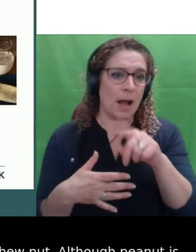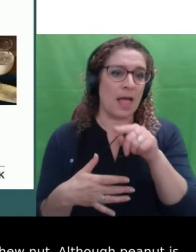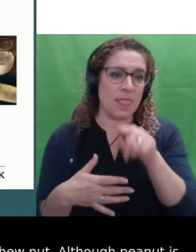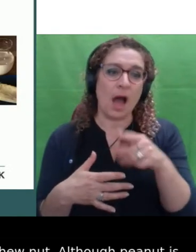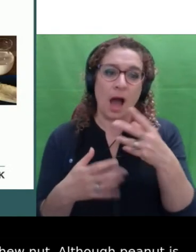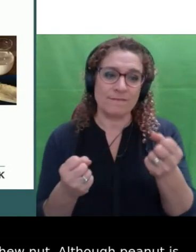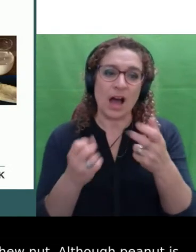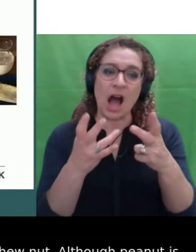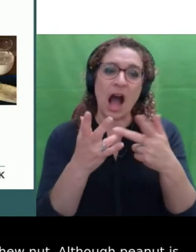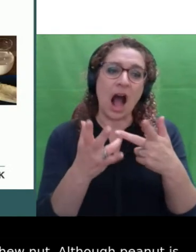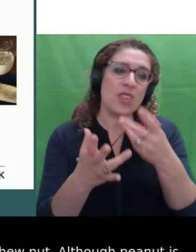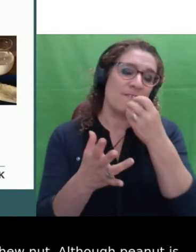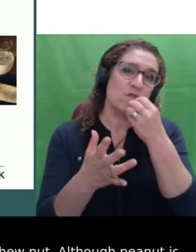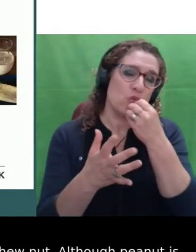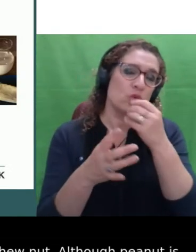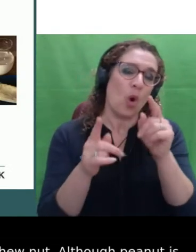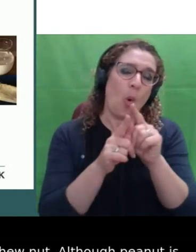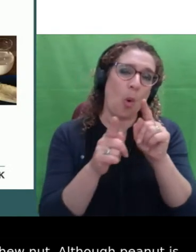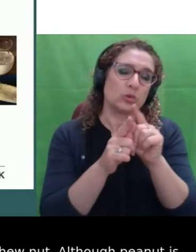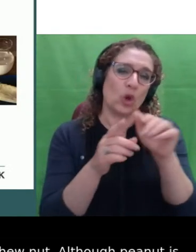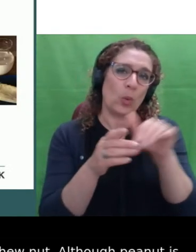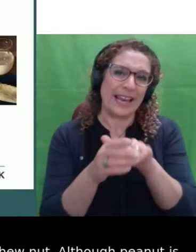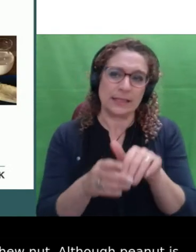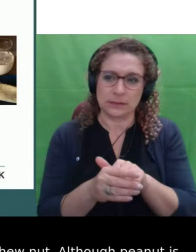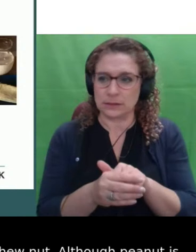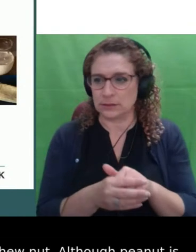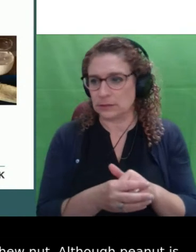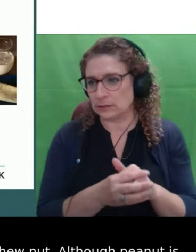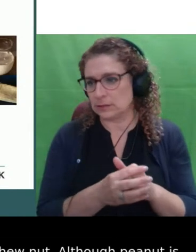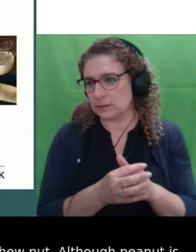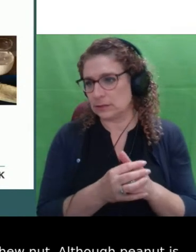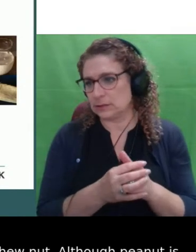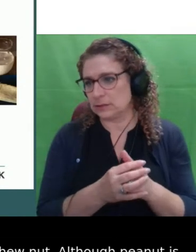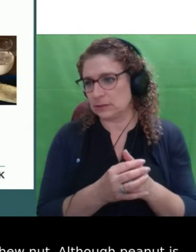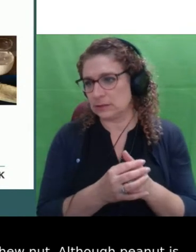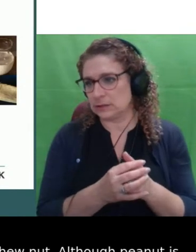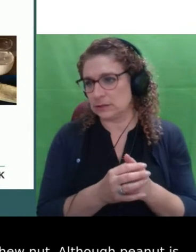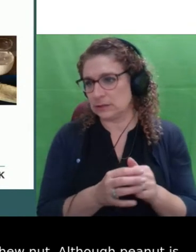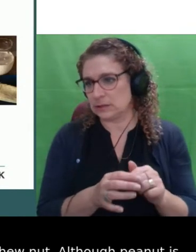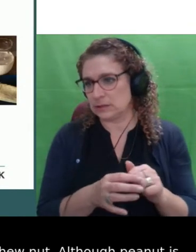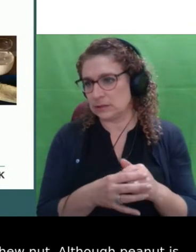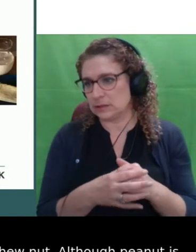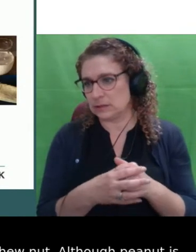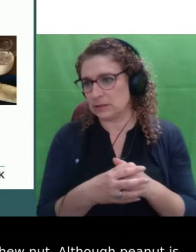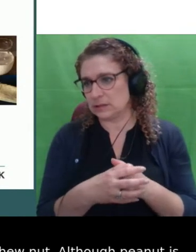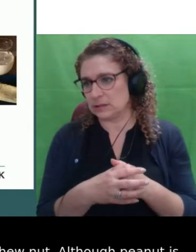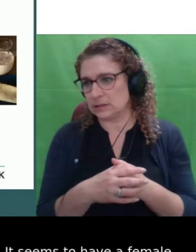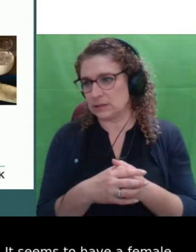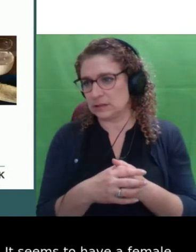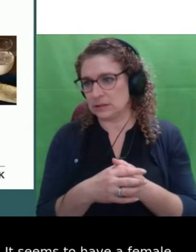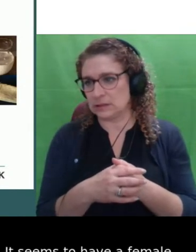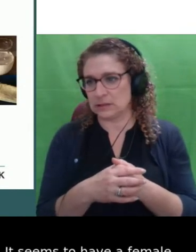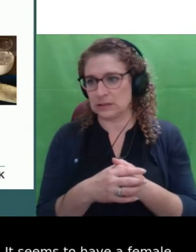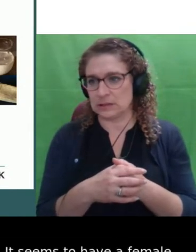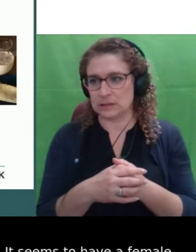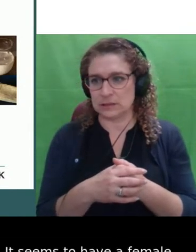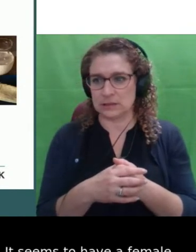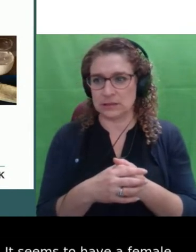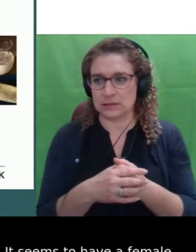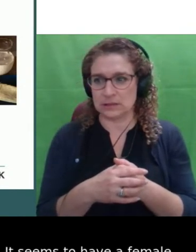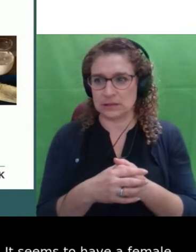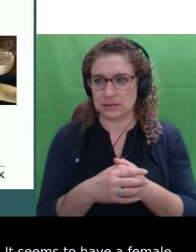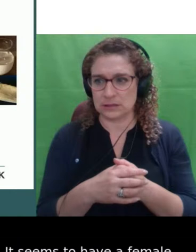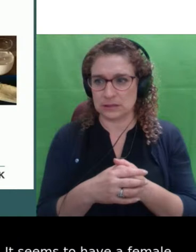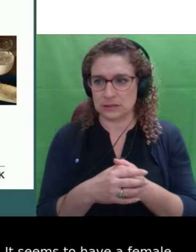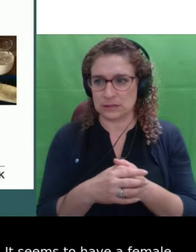or equally as present it seems to have a female just ah disposition i i probably think that that's